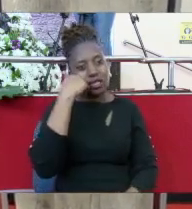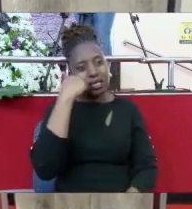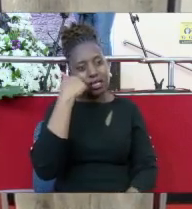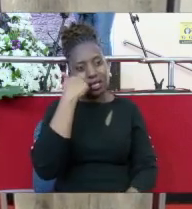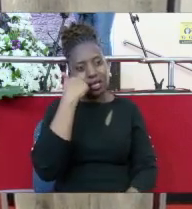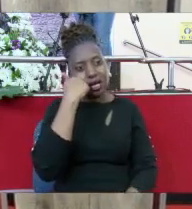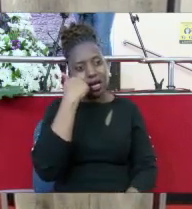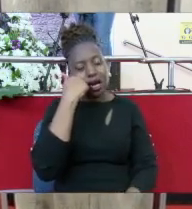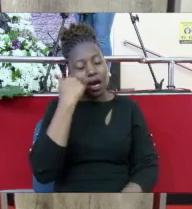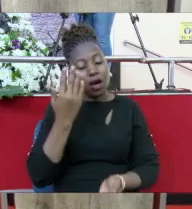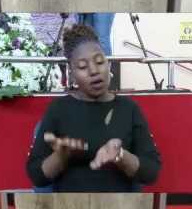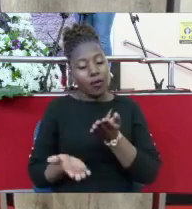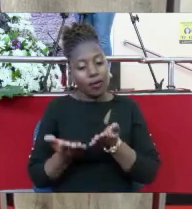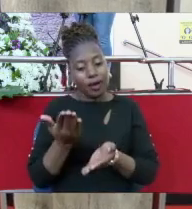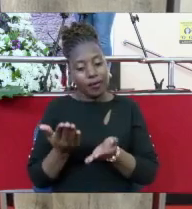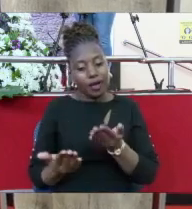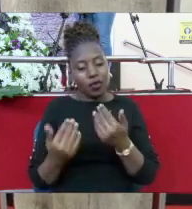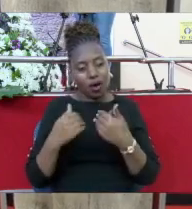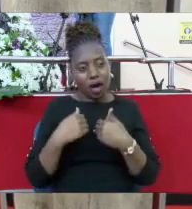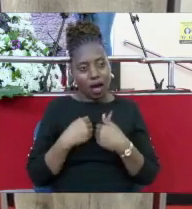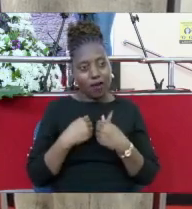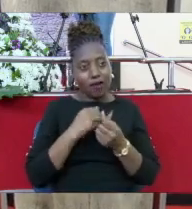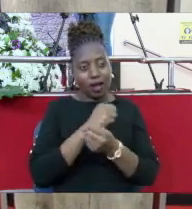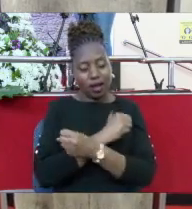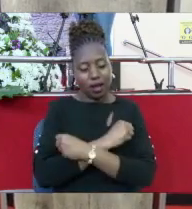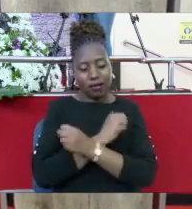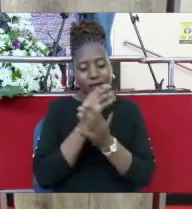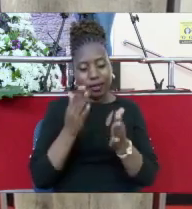or you have a loved one who is